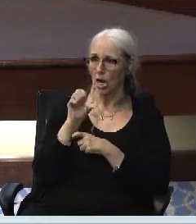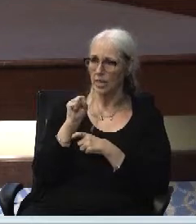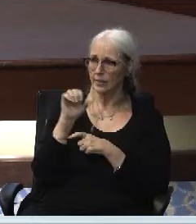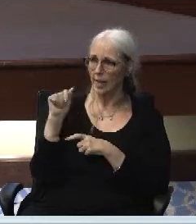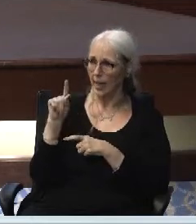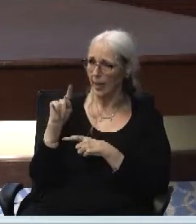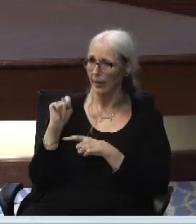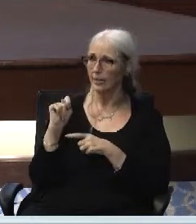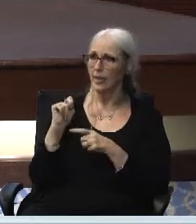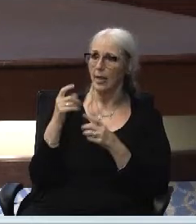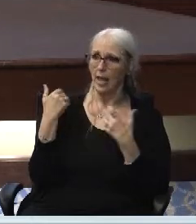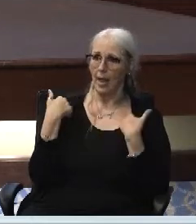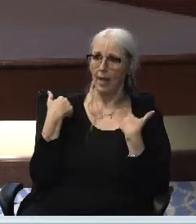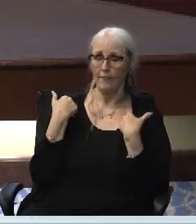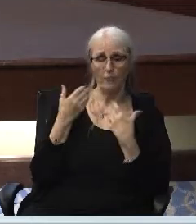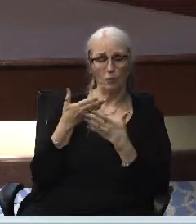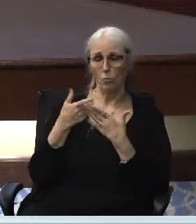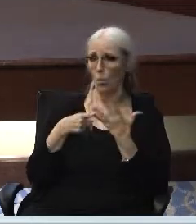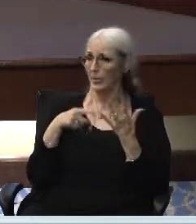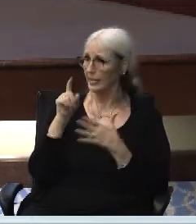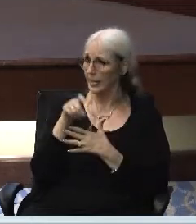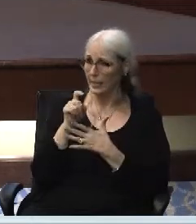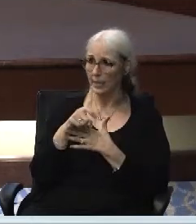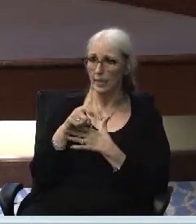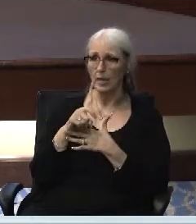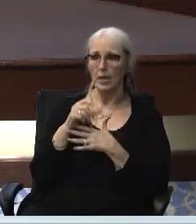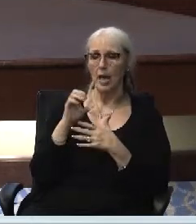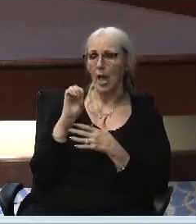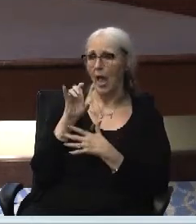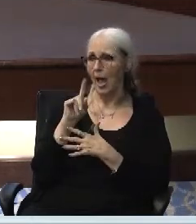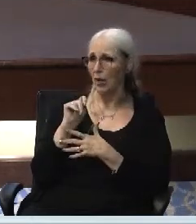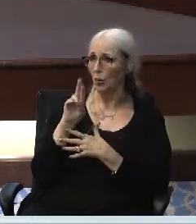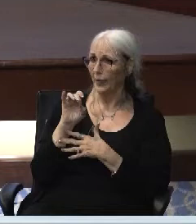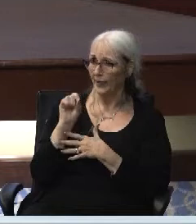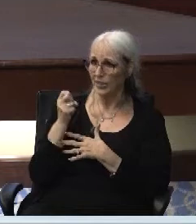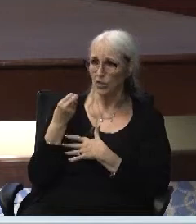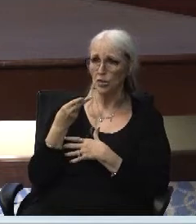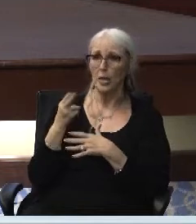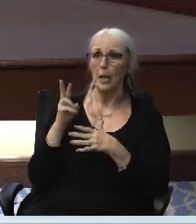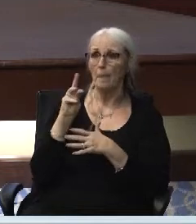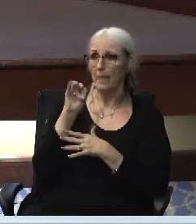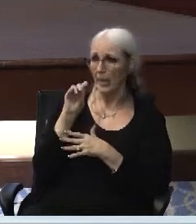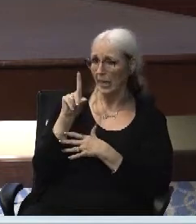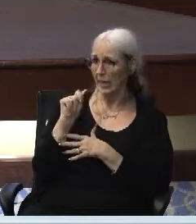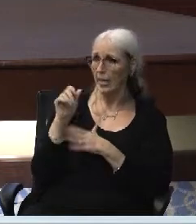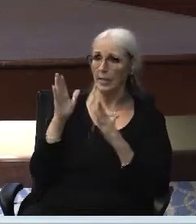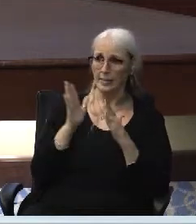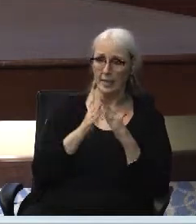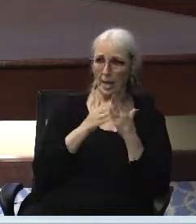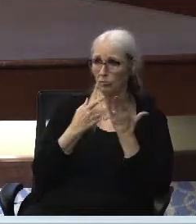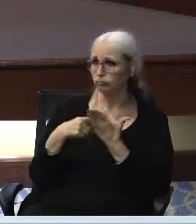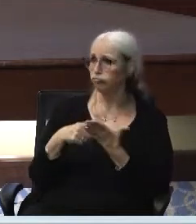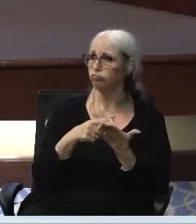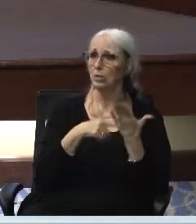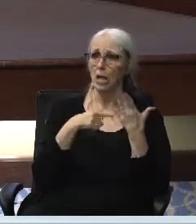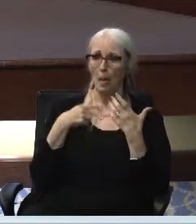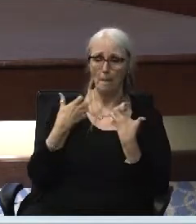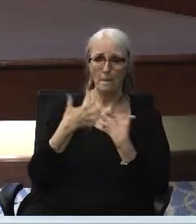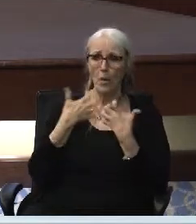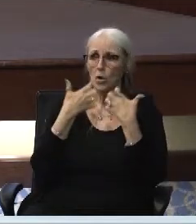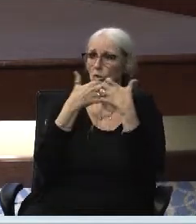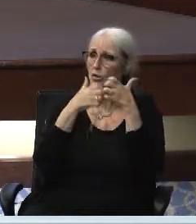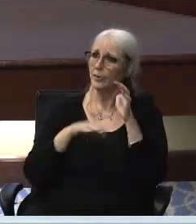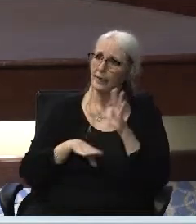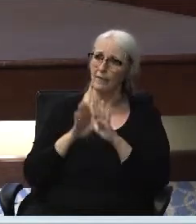provide resources needed to do direct and targeted outreach, including media, town halls, focus groups, and collaborative partnership development